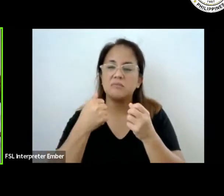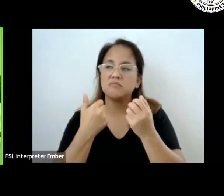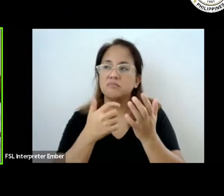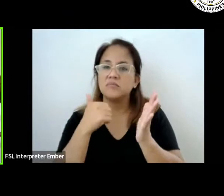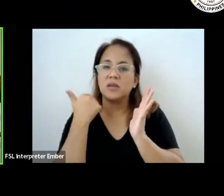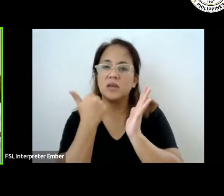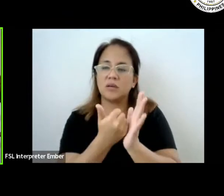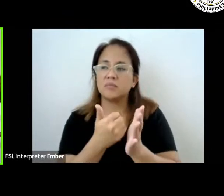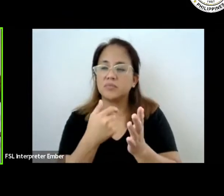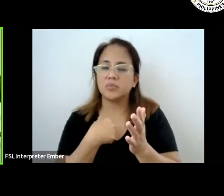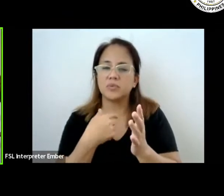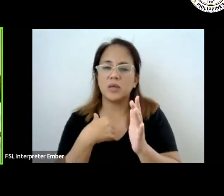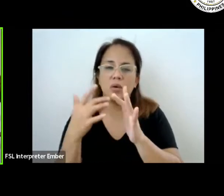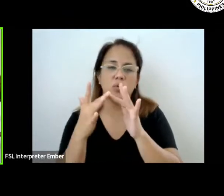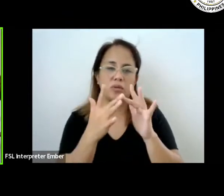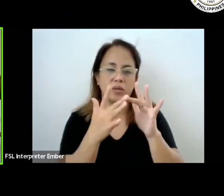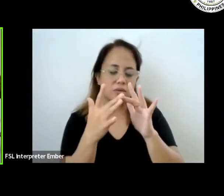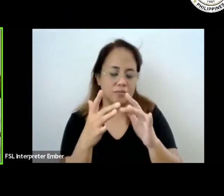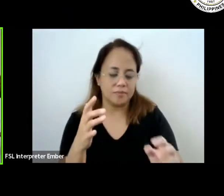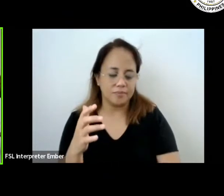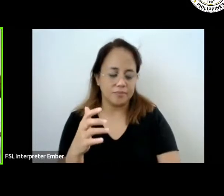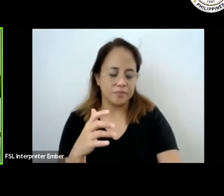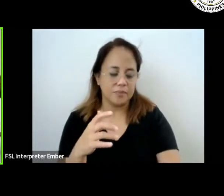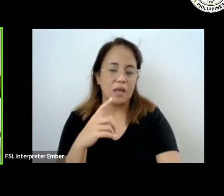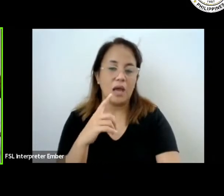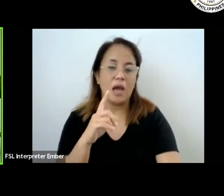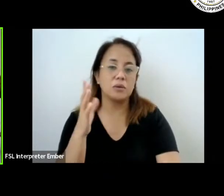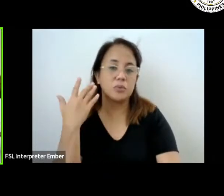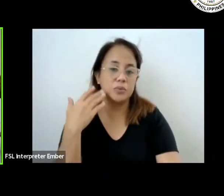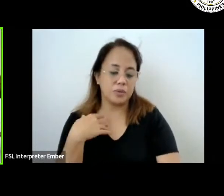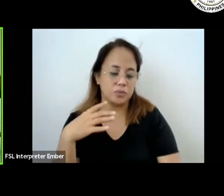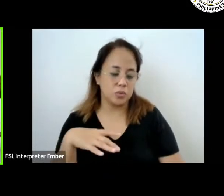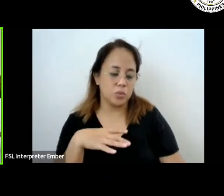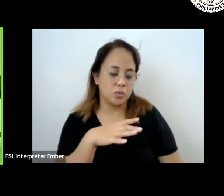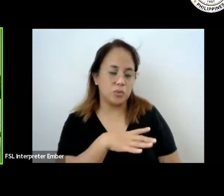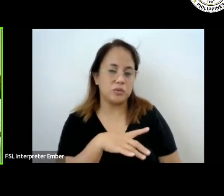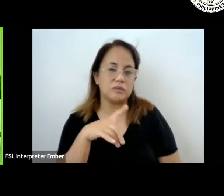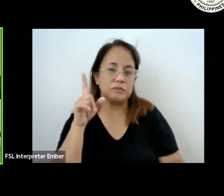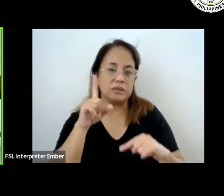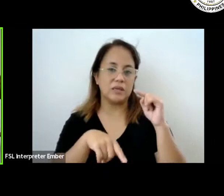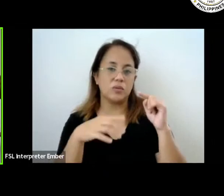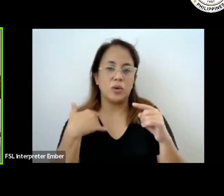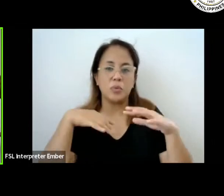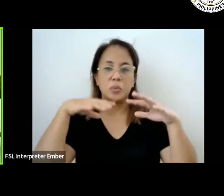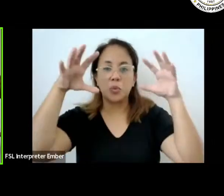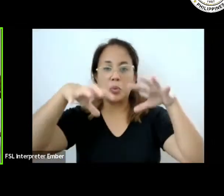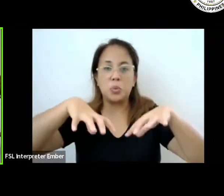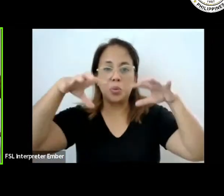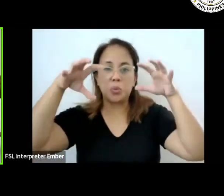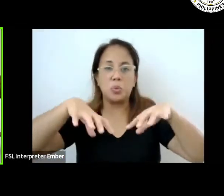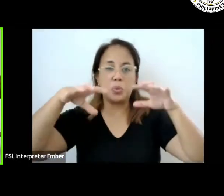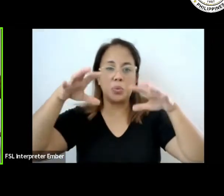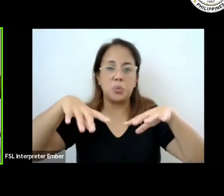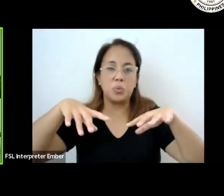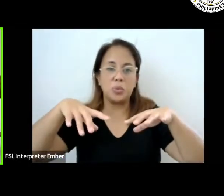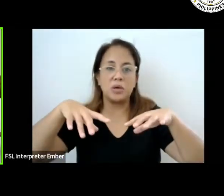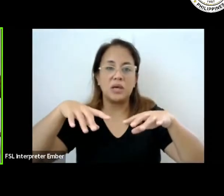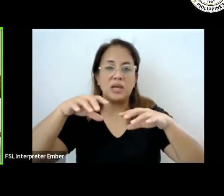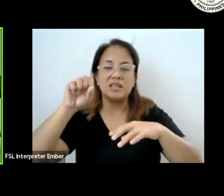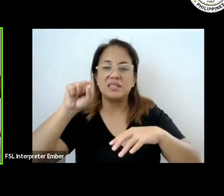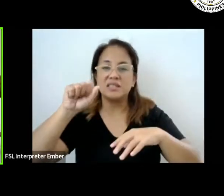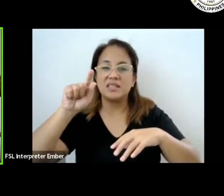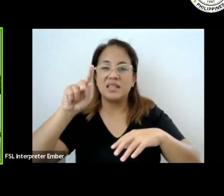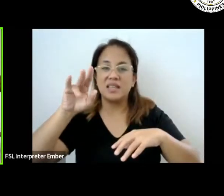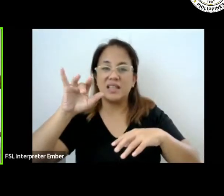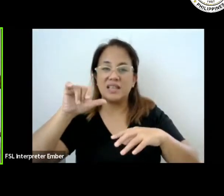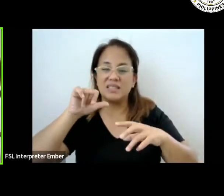sa interconnectivity. Ang sagot sa amin last Congress was hindi pwede kasi pag umuulan, hindi na raw nag-work yung satellites. I don't know if